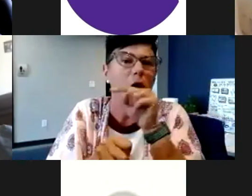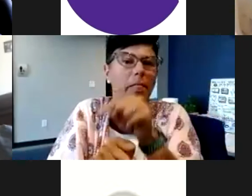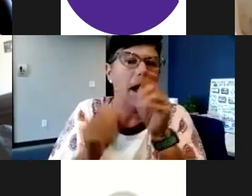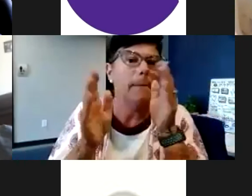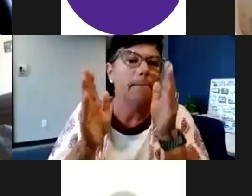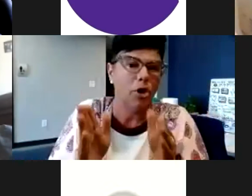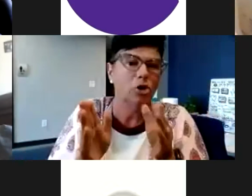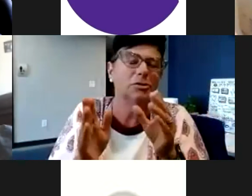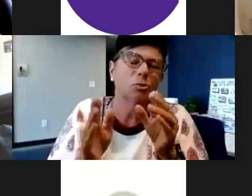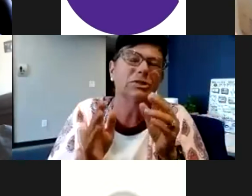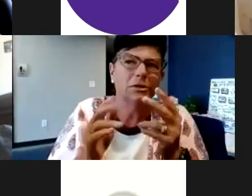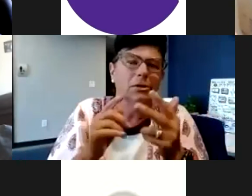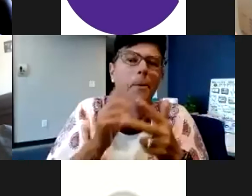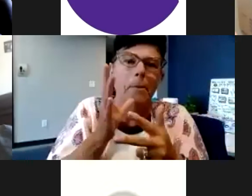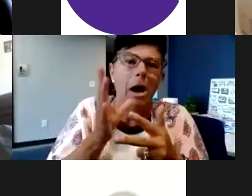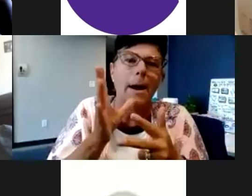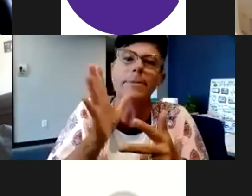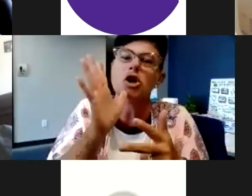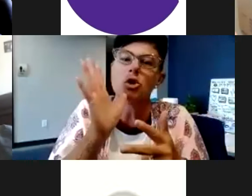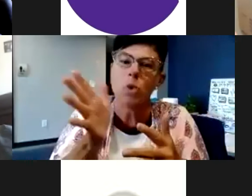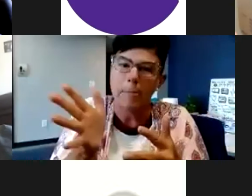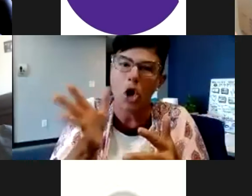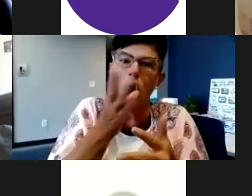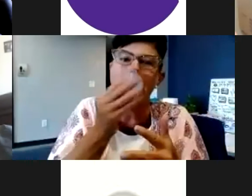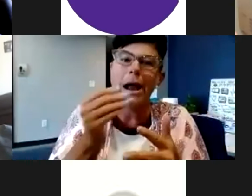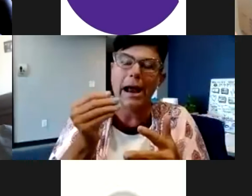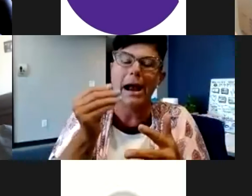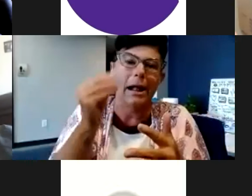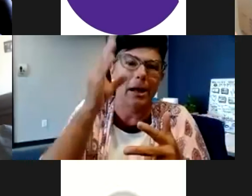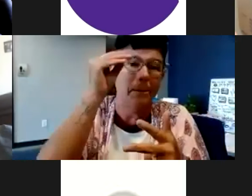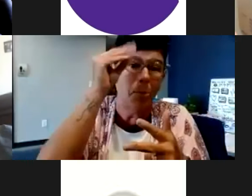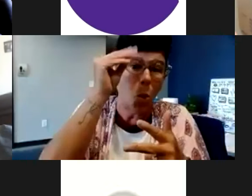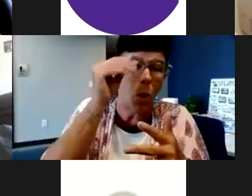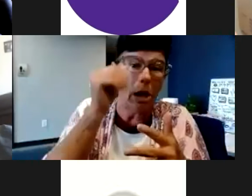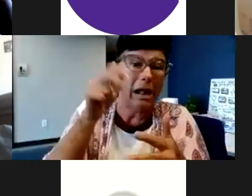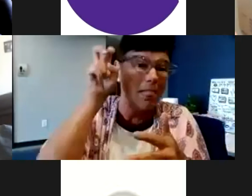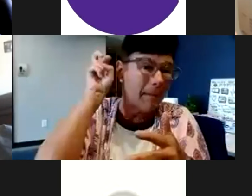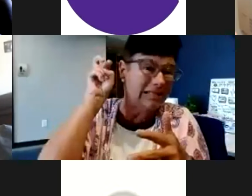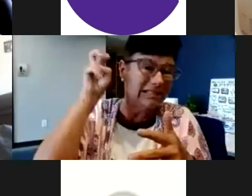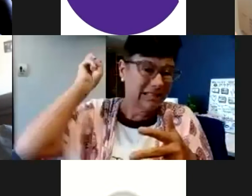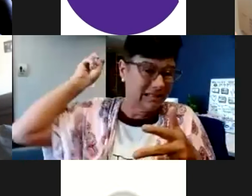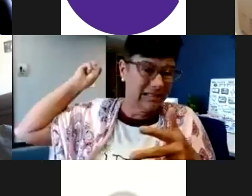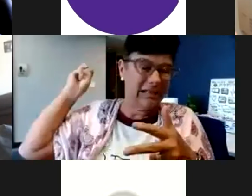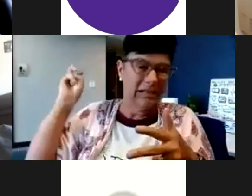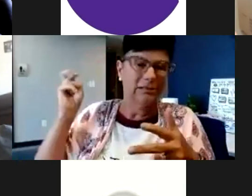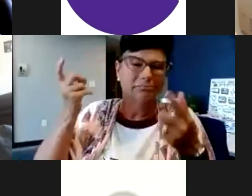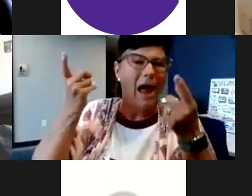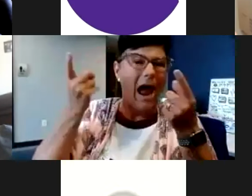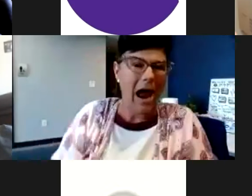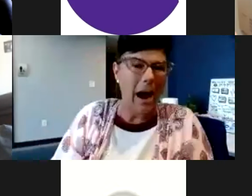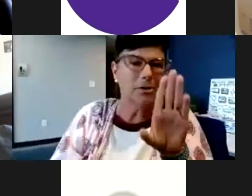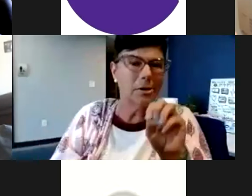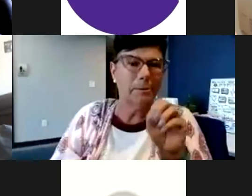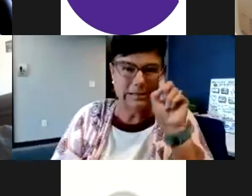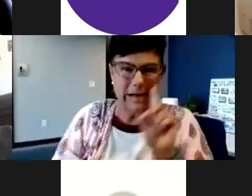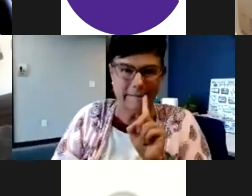they pulled over, and they were making sure that I was making sure that the person, there was a mom and a grandmother and a boy in the